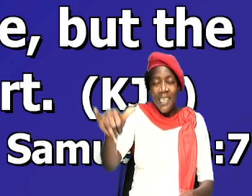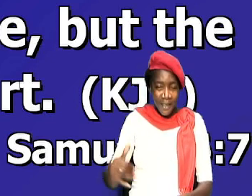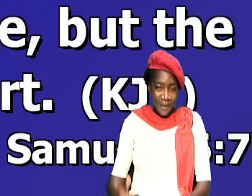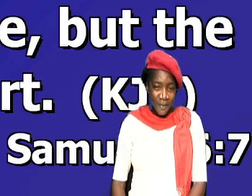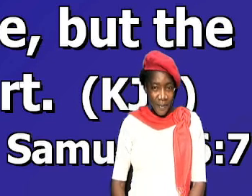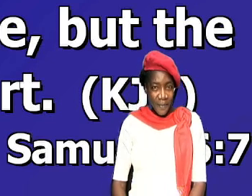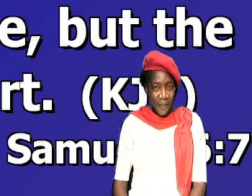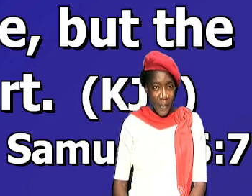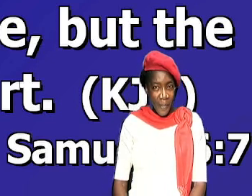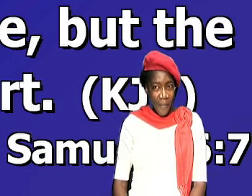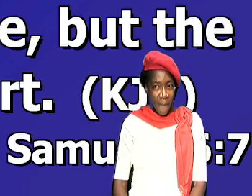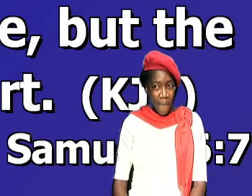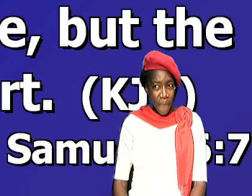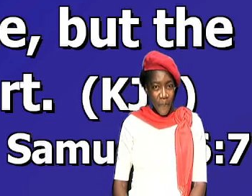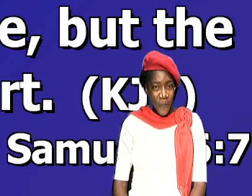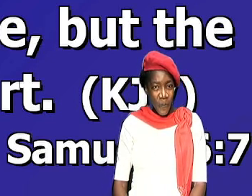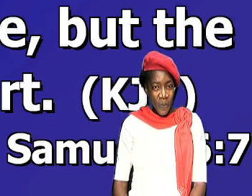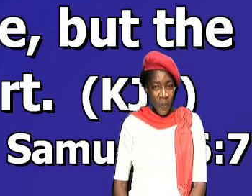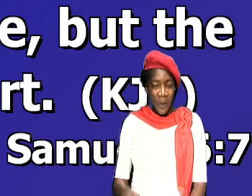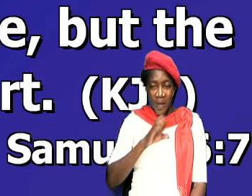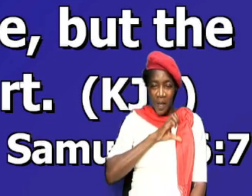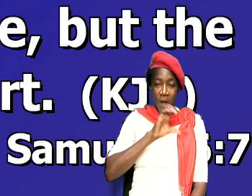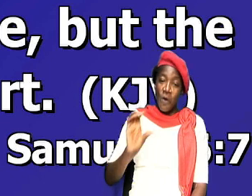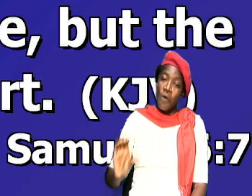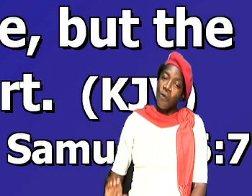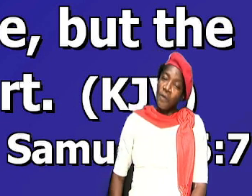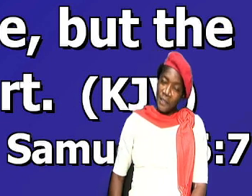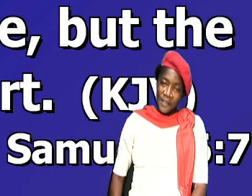to look like a Christian,